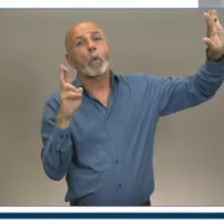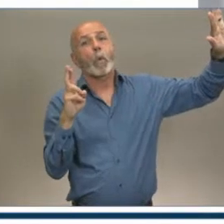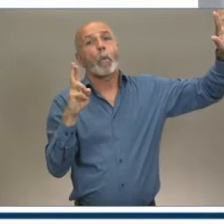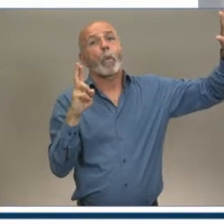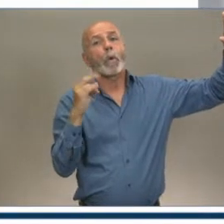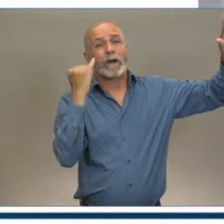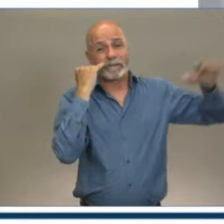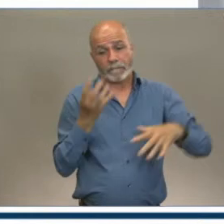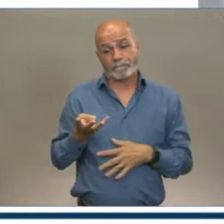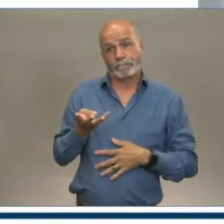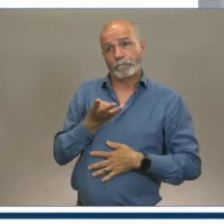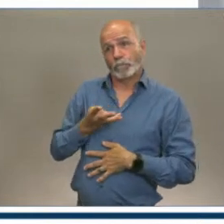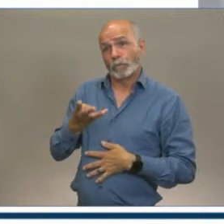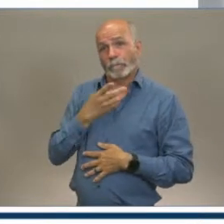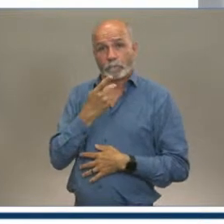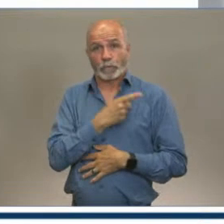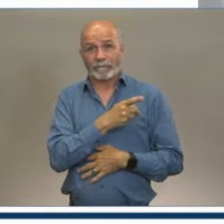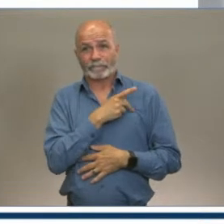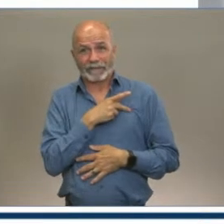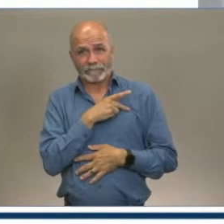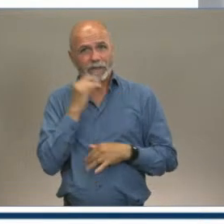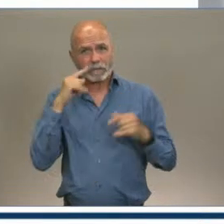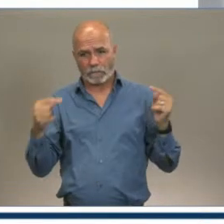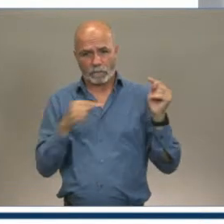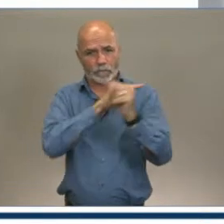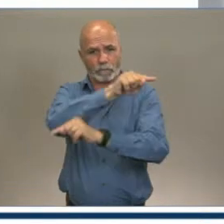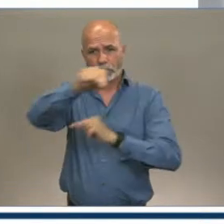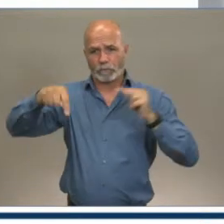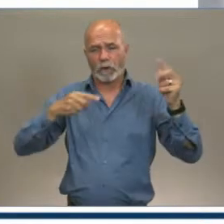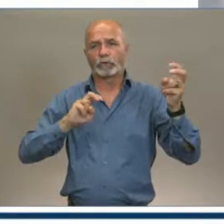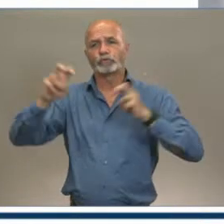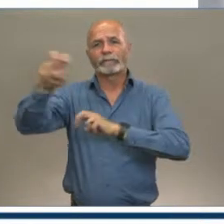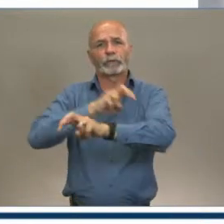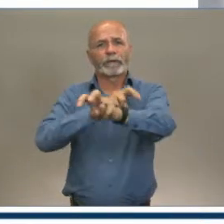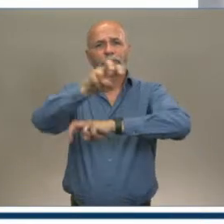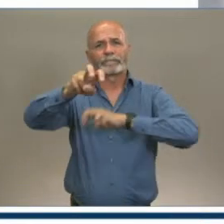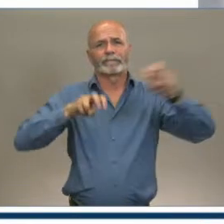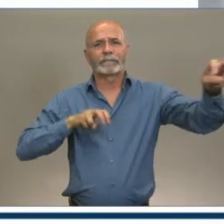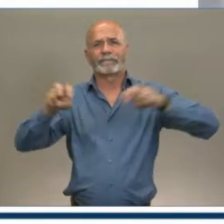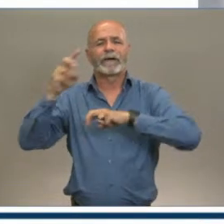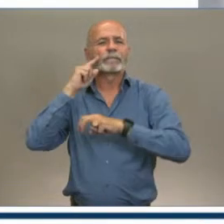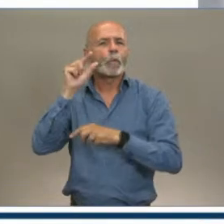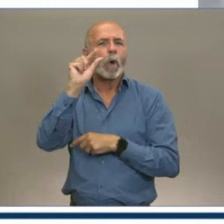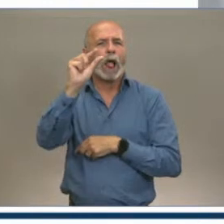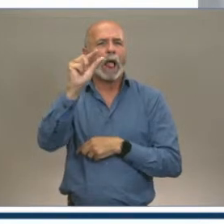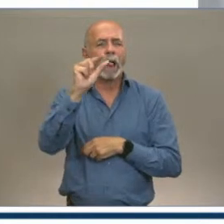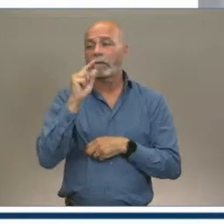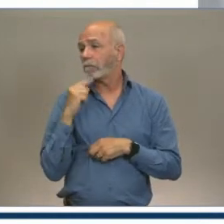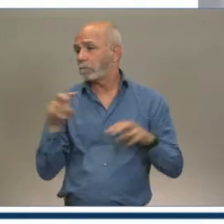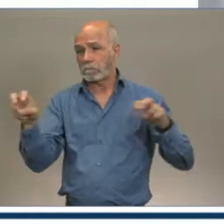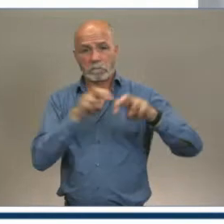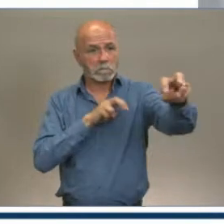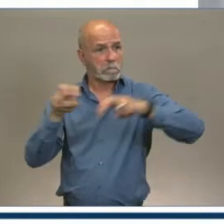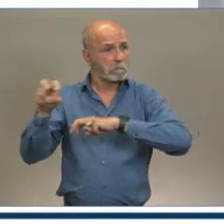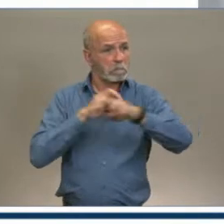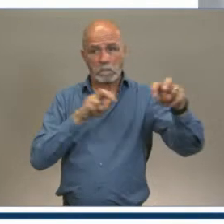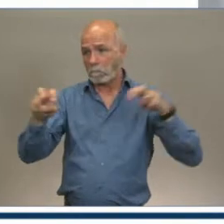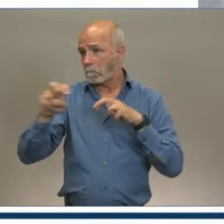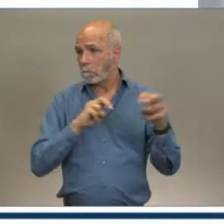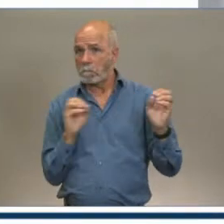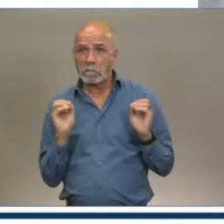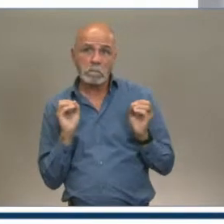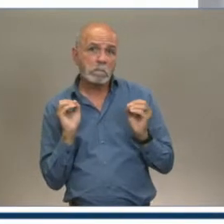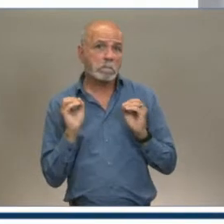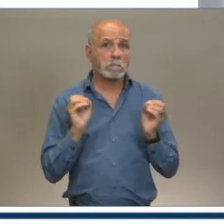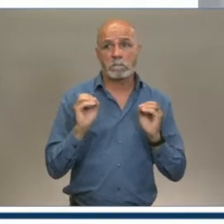region travel for a little while before any of us start to open up to the rest of the country. And we will have